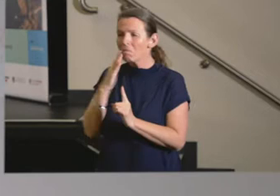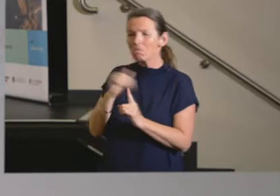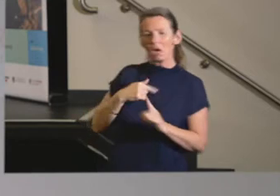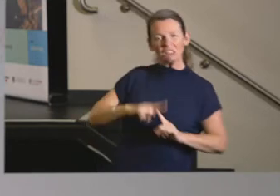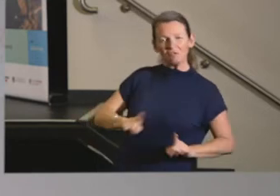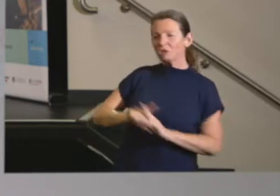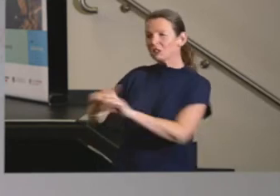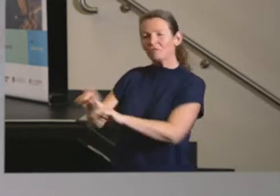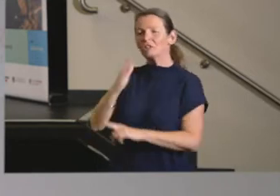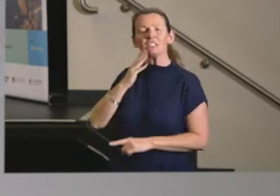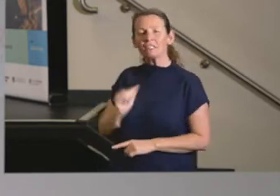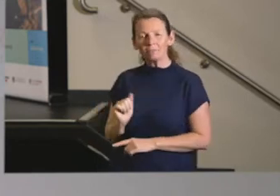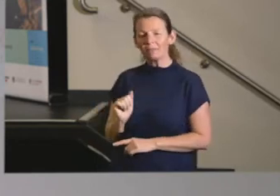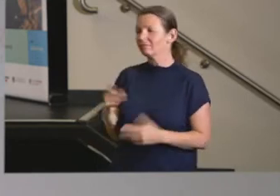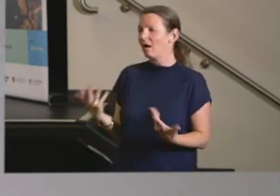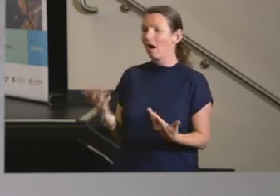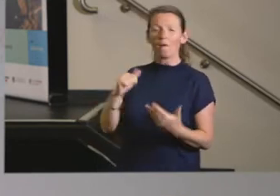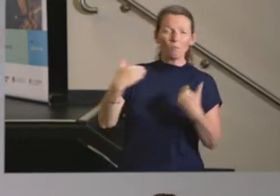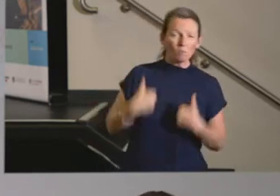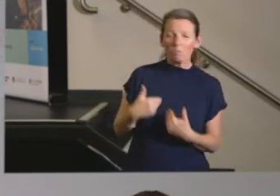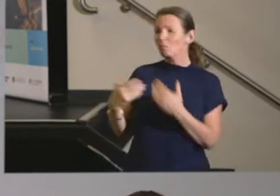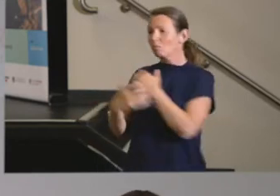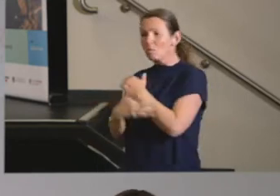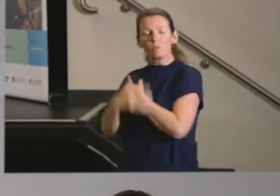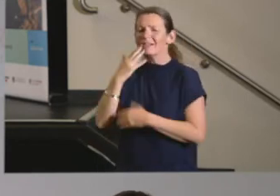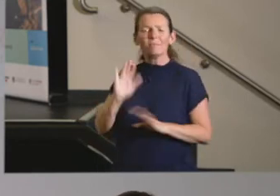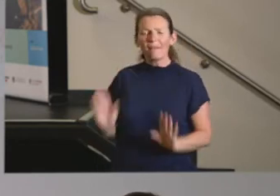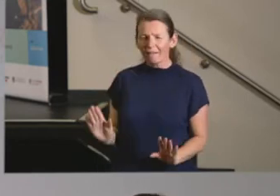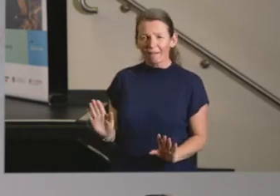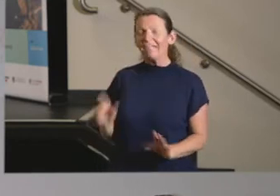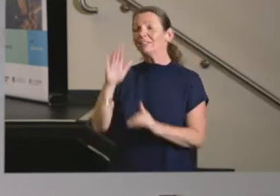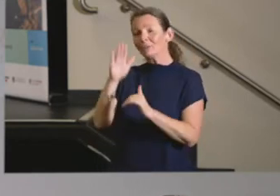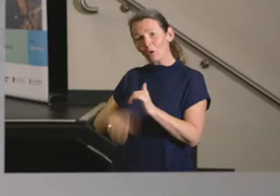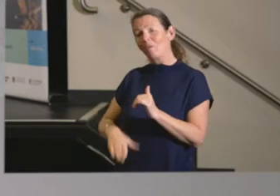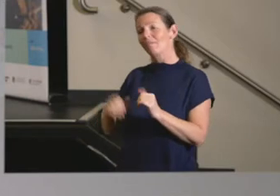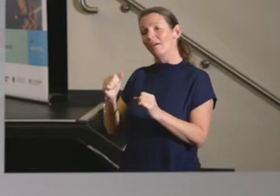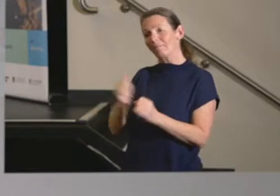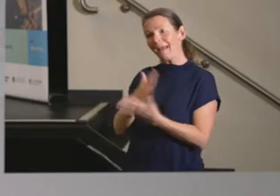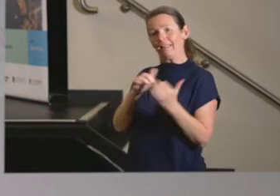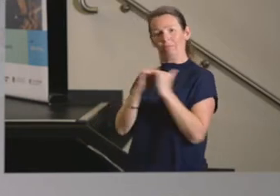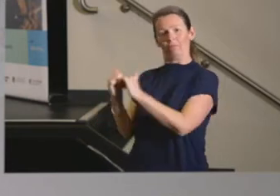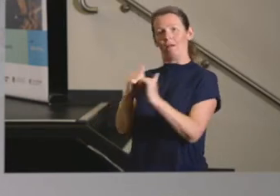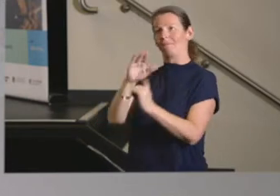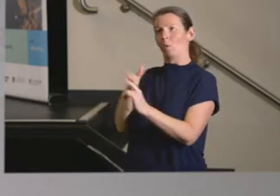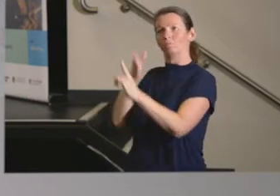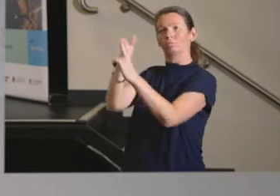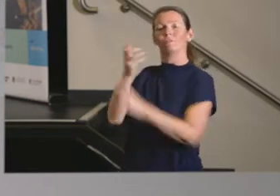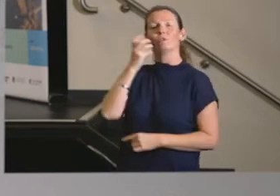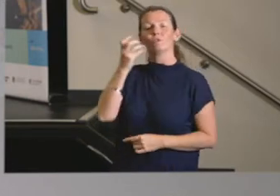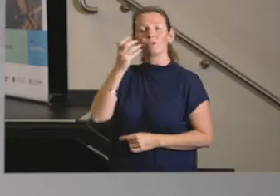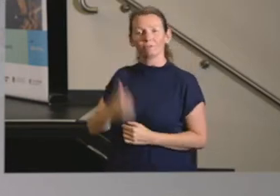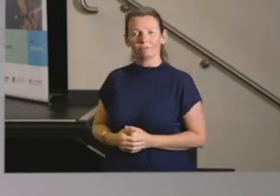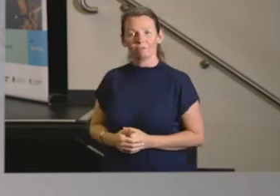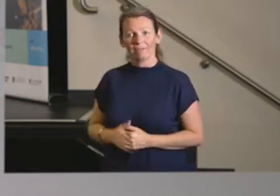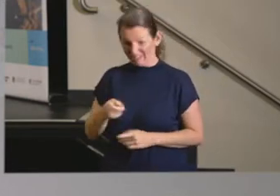where we come from, our social standing. And it's about creating and starting to think about the future and how young